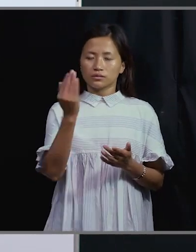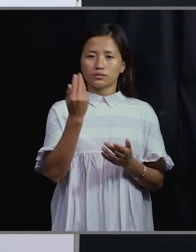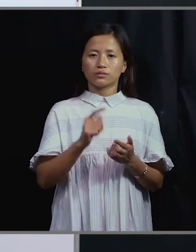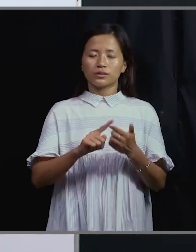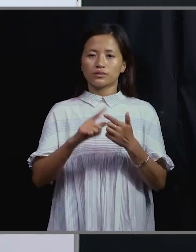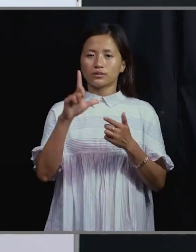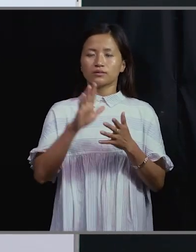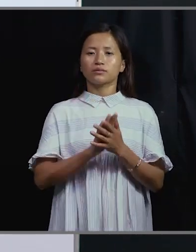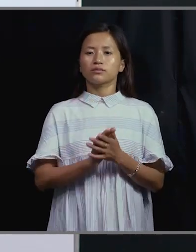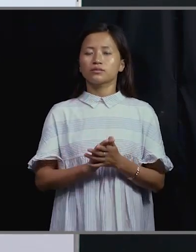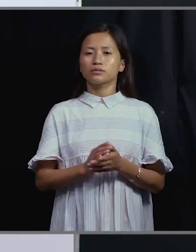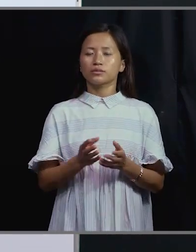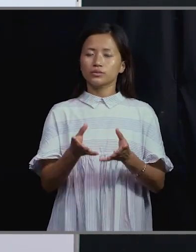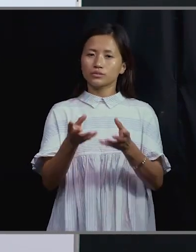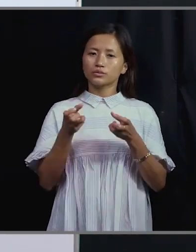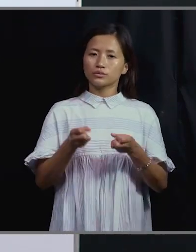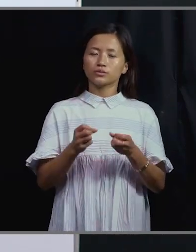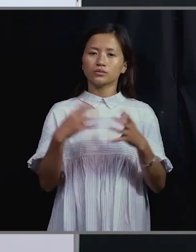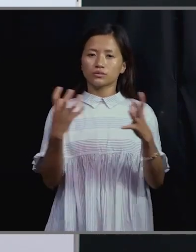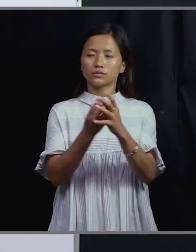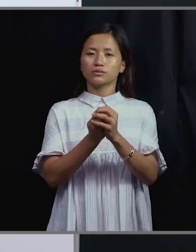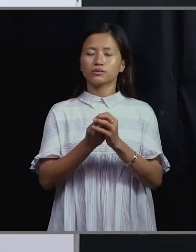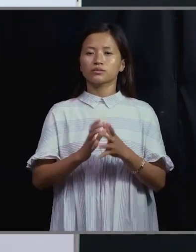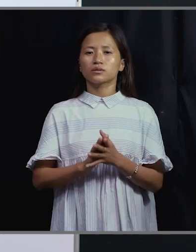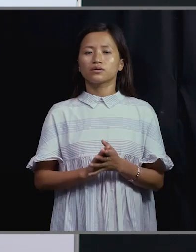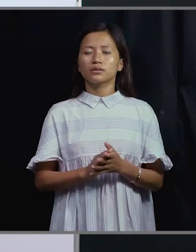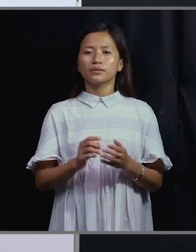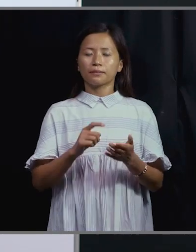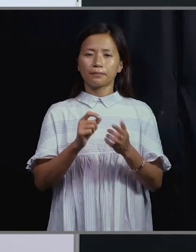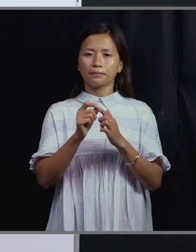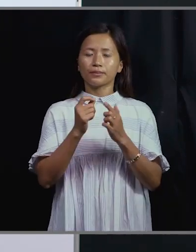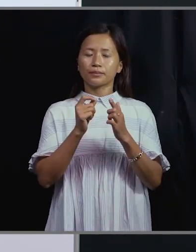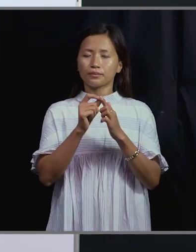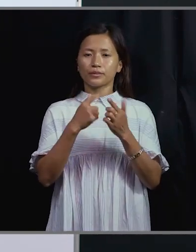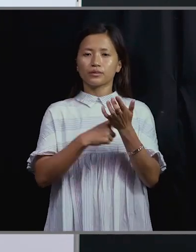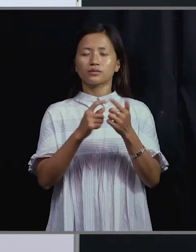electron withdrawing groups present in the aryl ring,